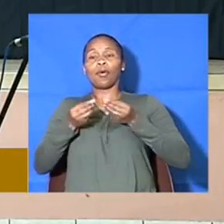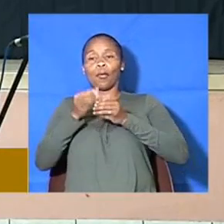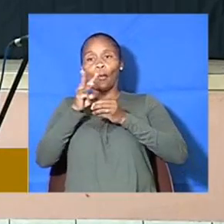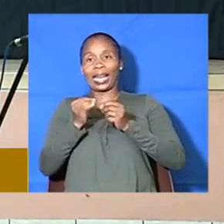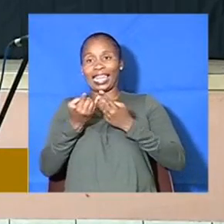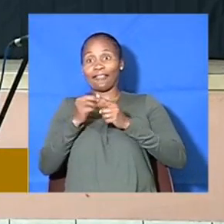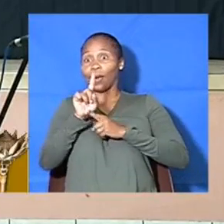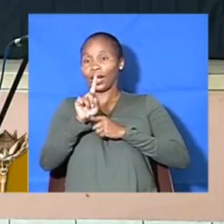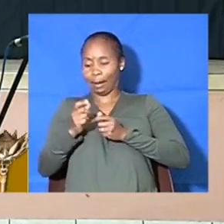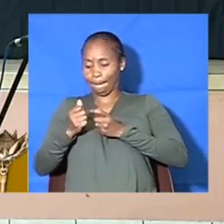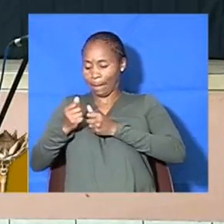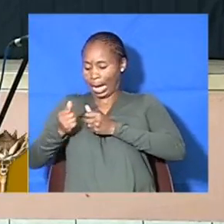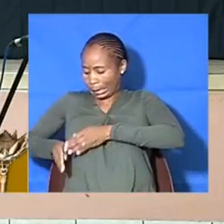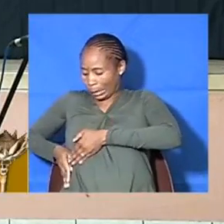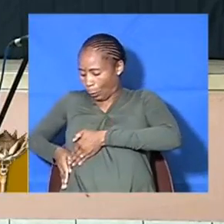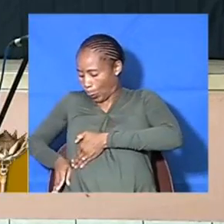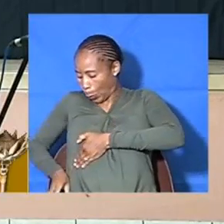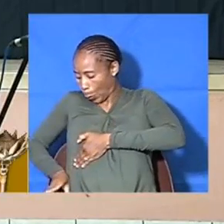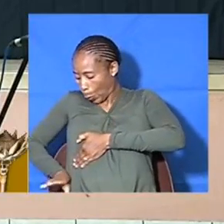Before any